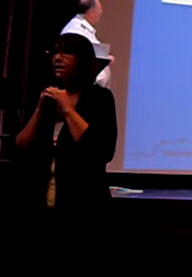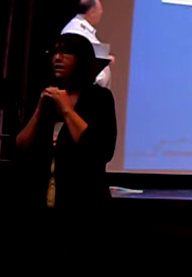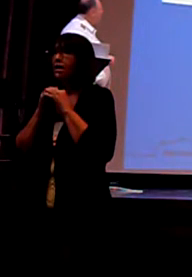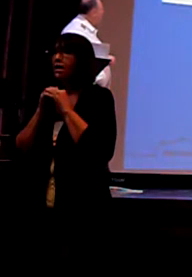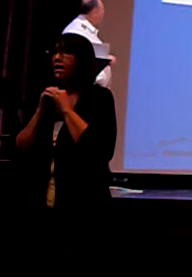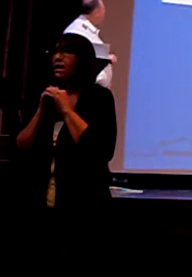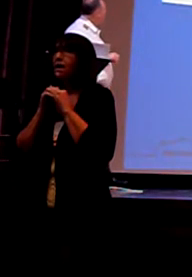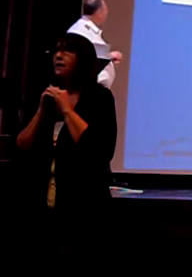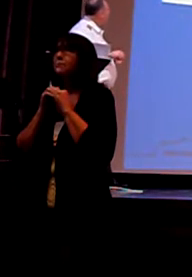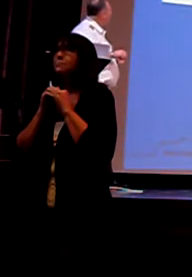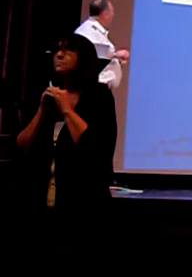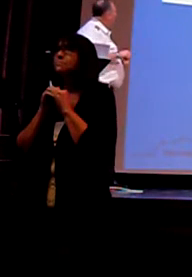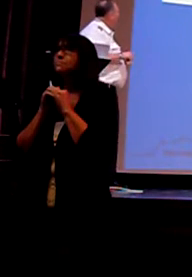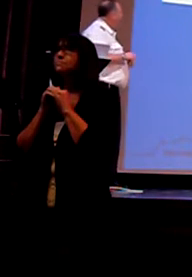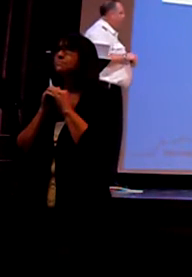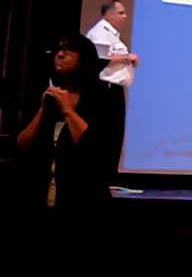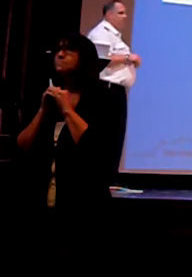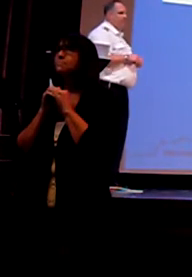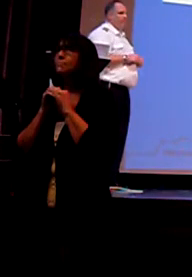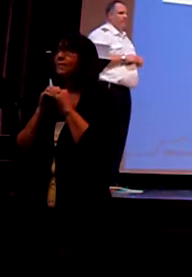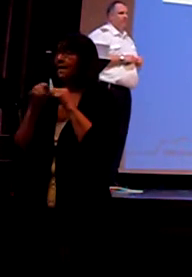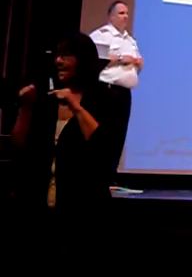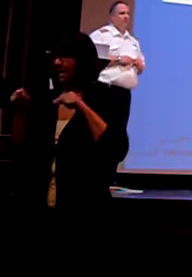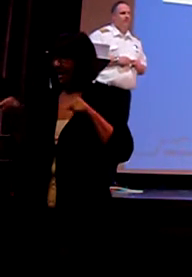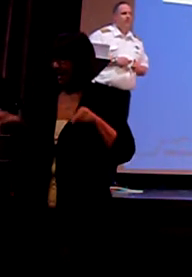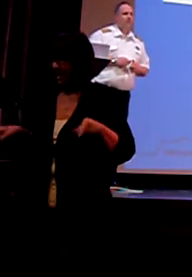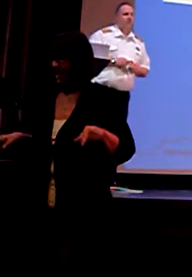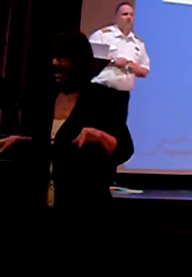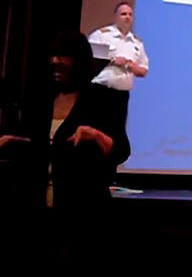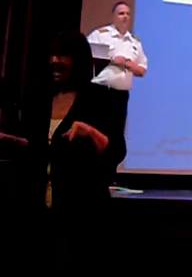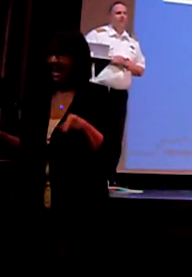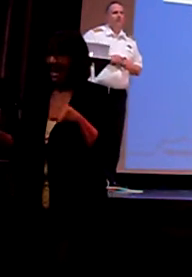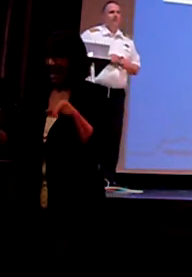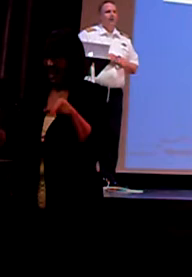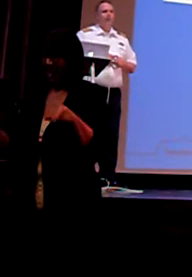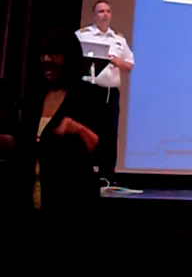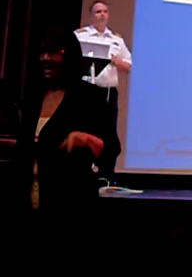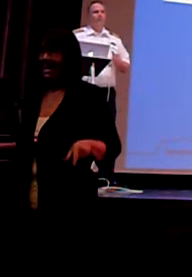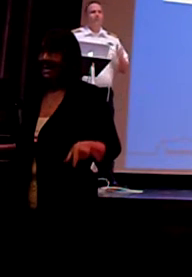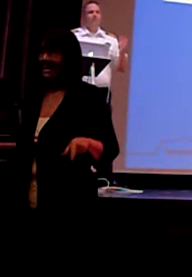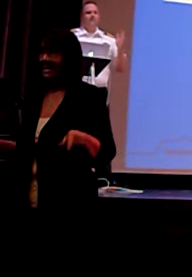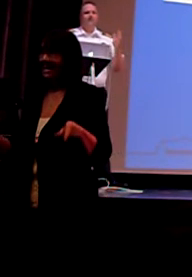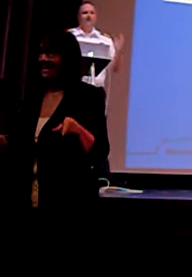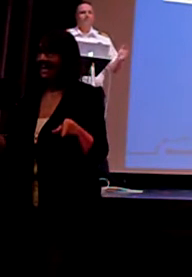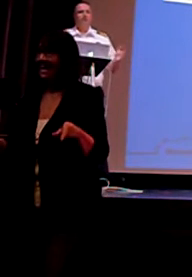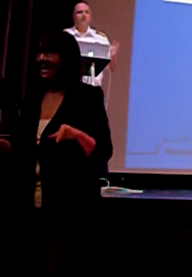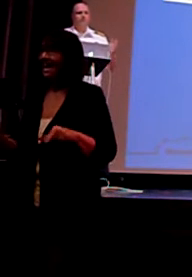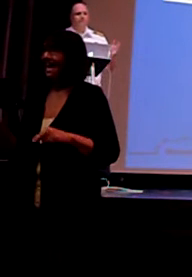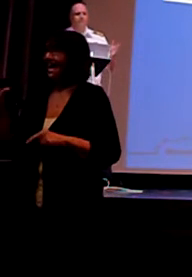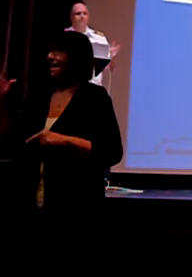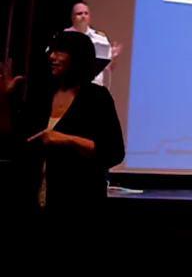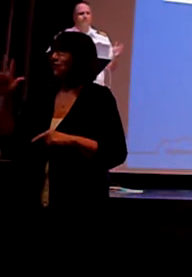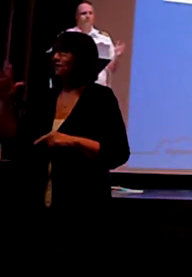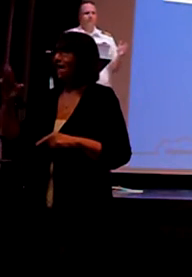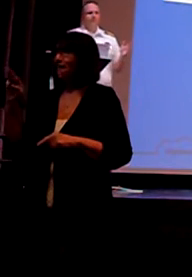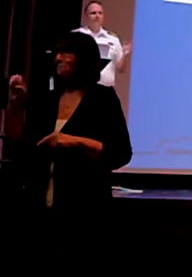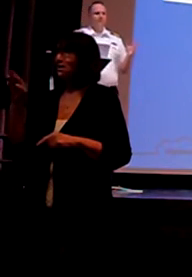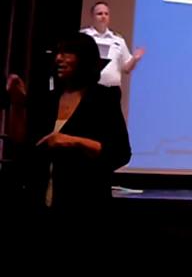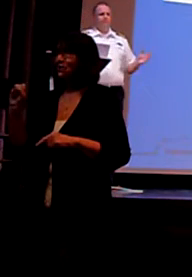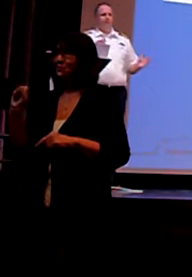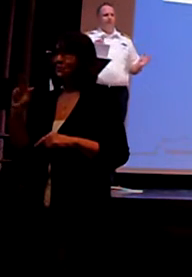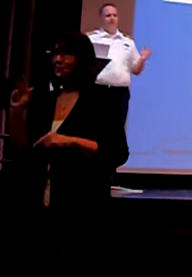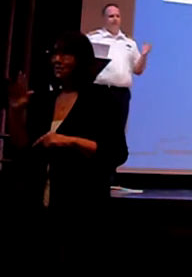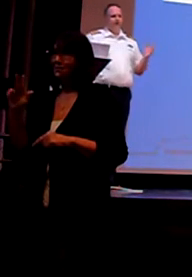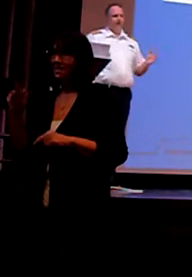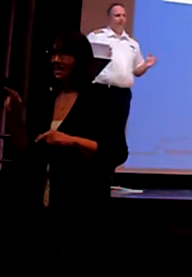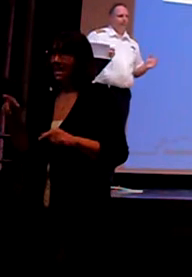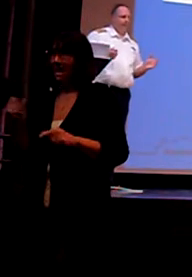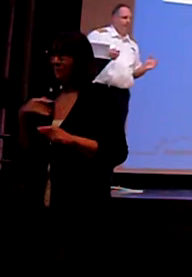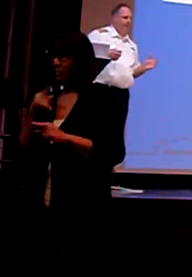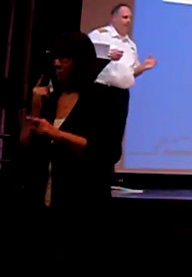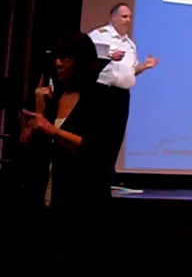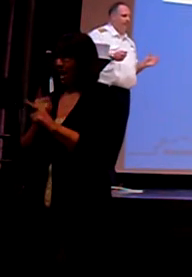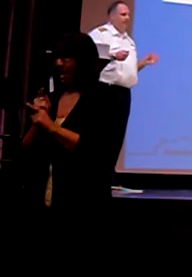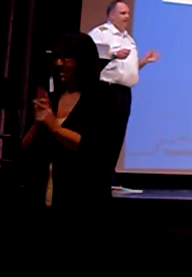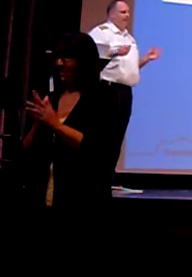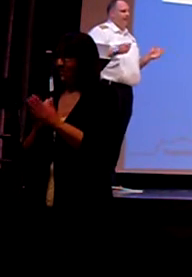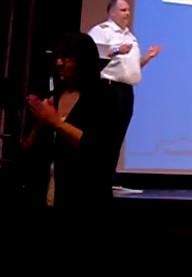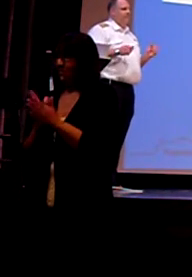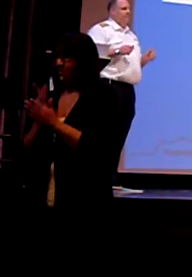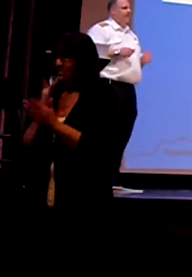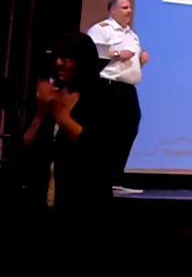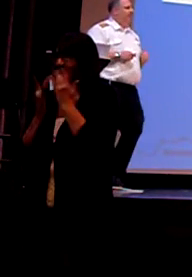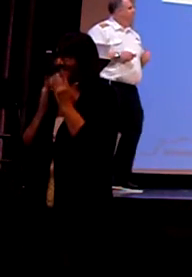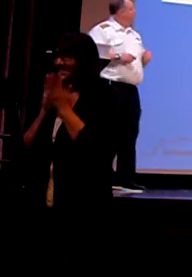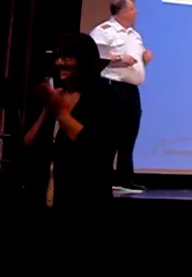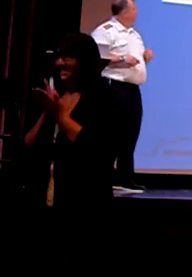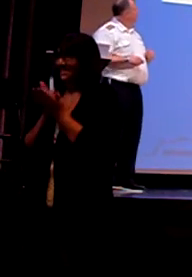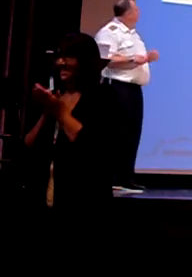the edges of the dock and the ship was 35 meters if we did it the right way.